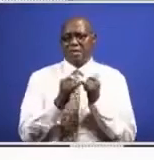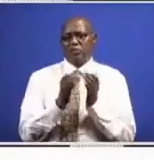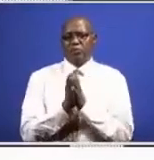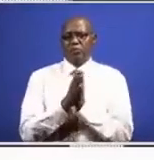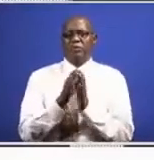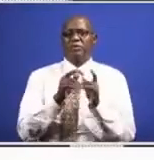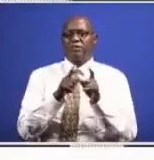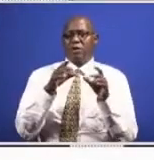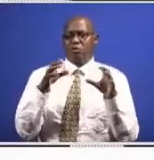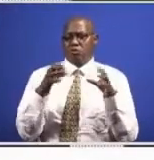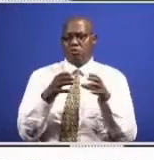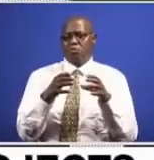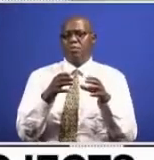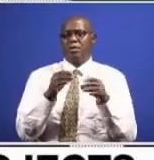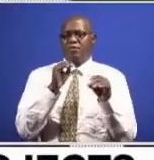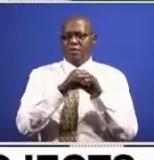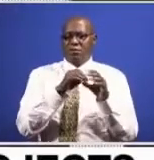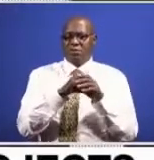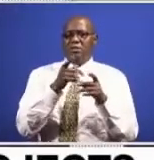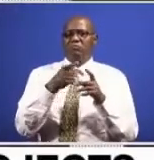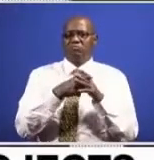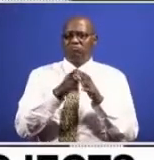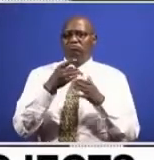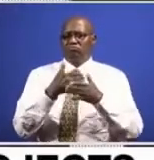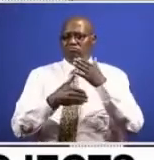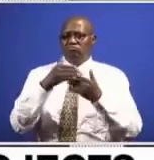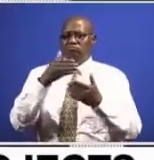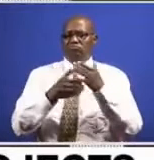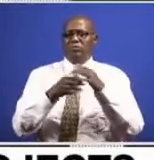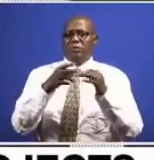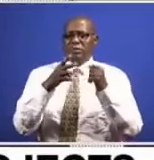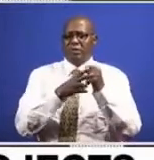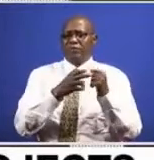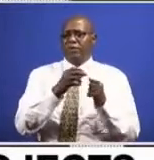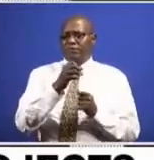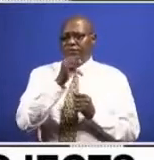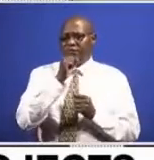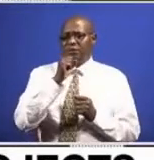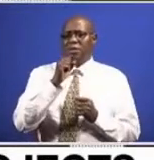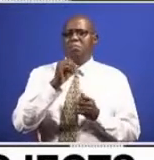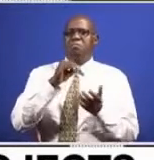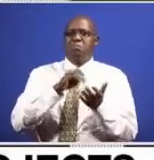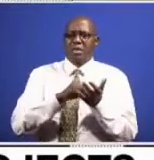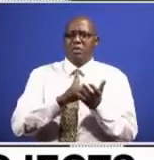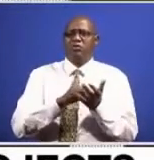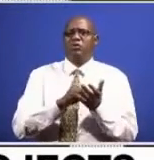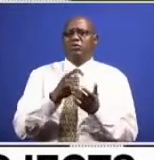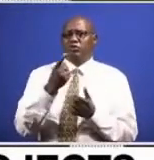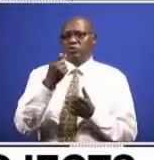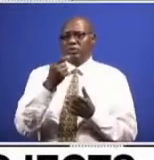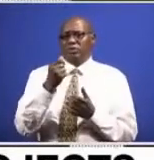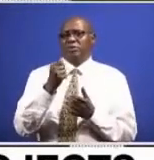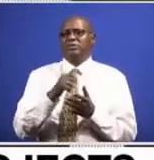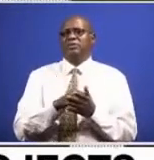Safaricom Investment Cooperative is set to begin the construction of a 750 million shillings real estate project in